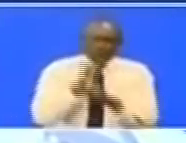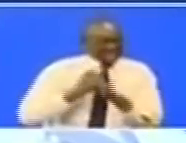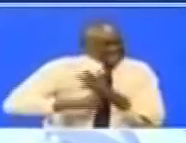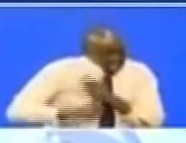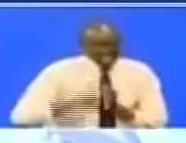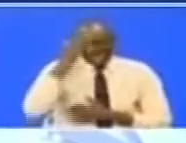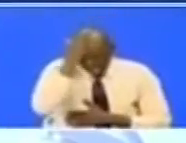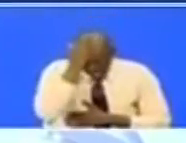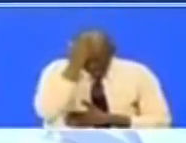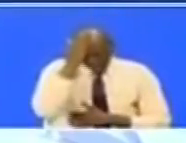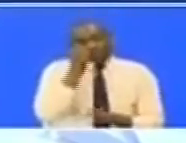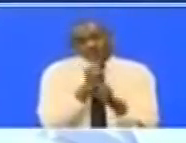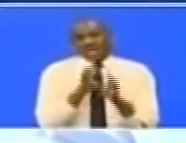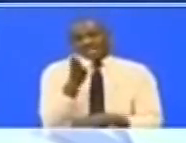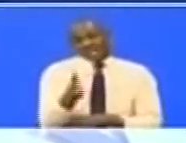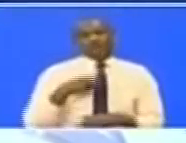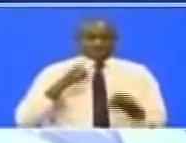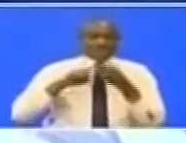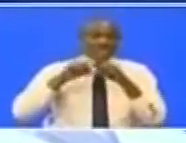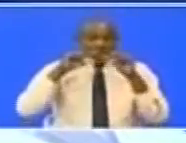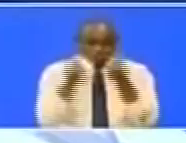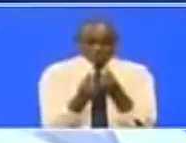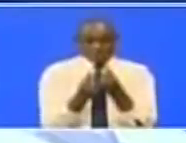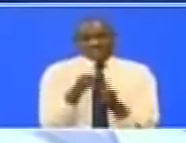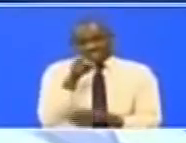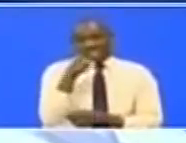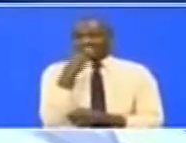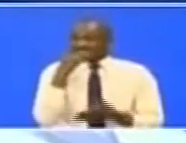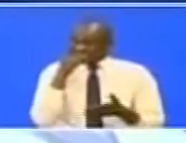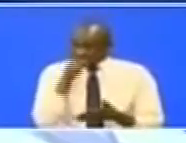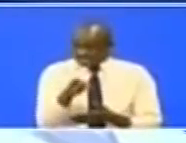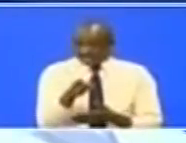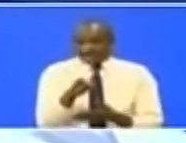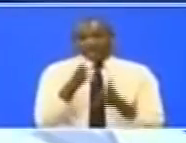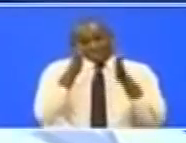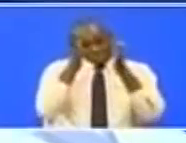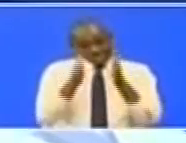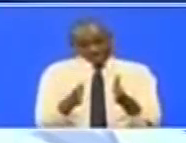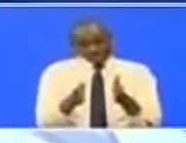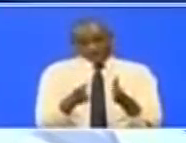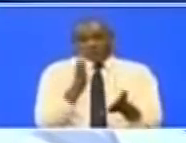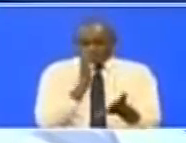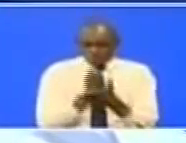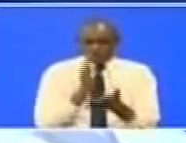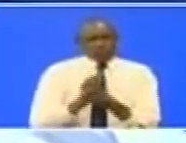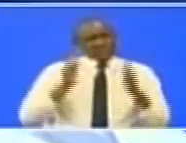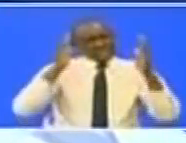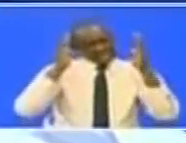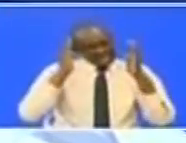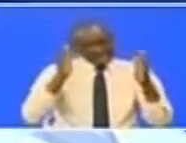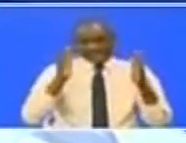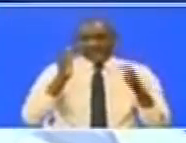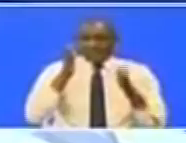humble worker here for the Standard Group Limited. He also said that Darwesh was a great veteran